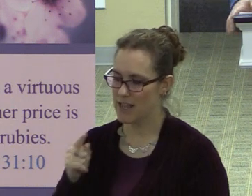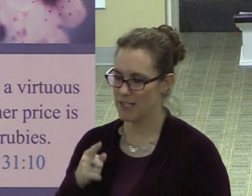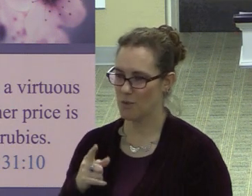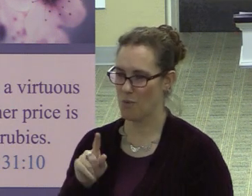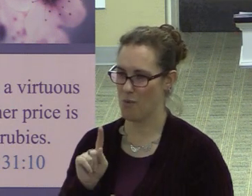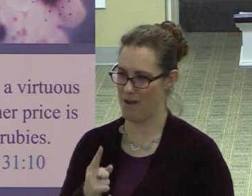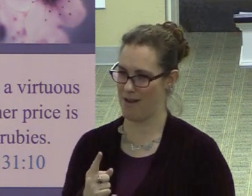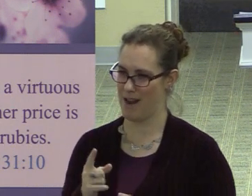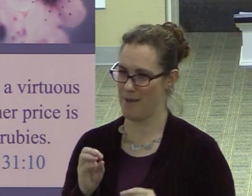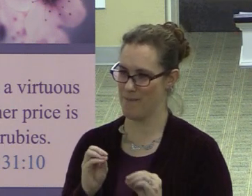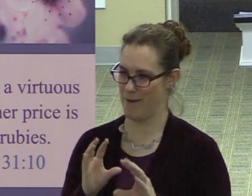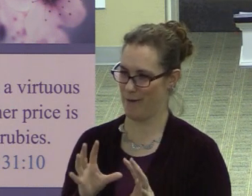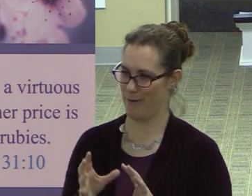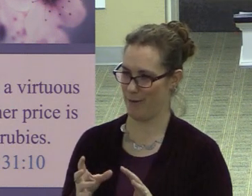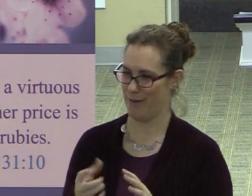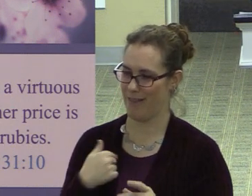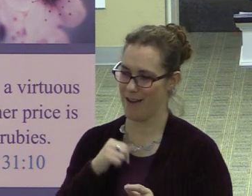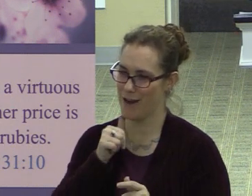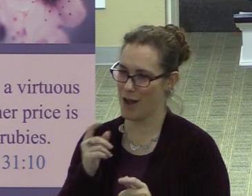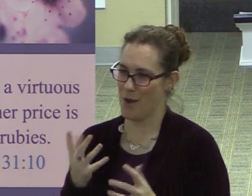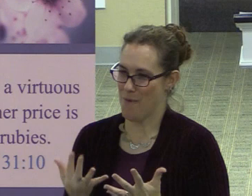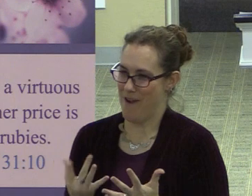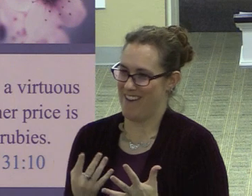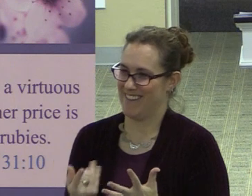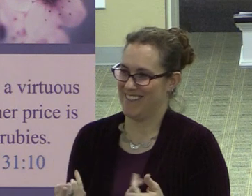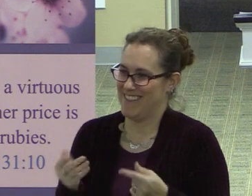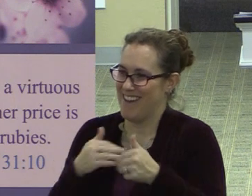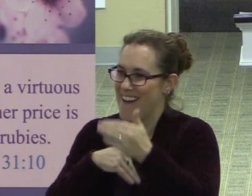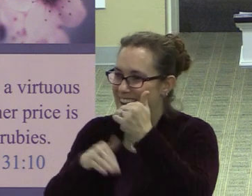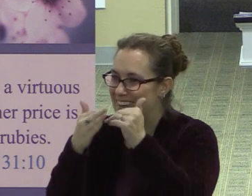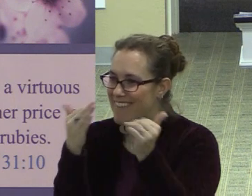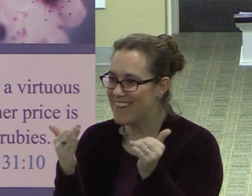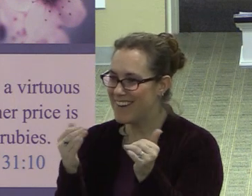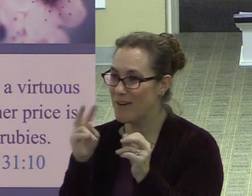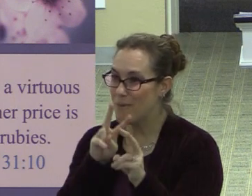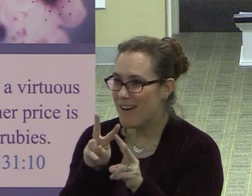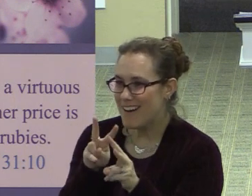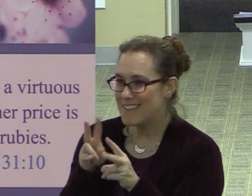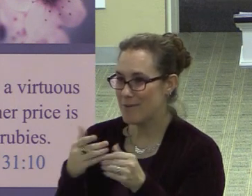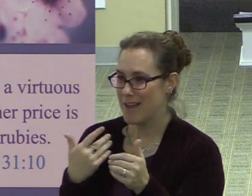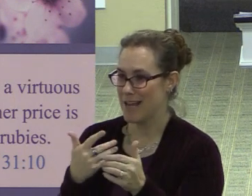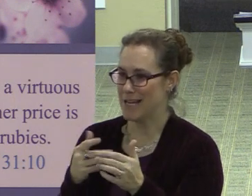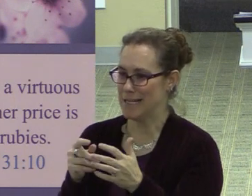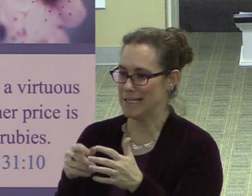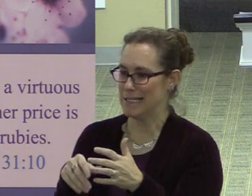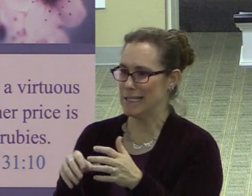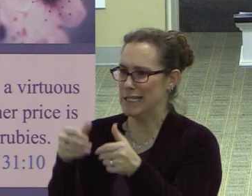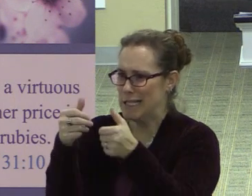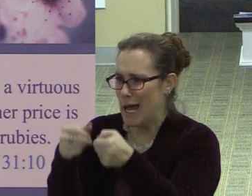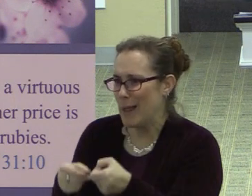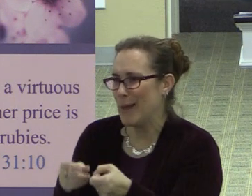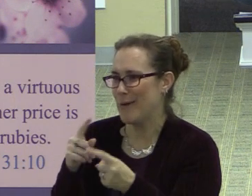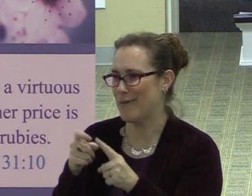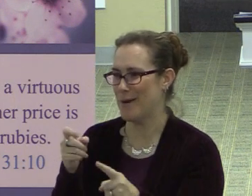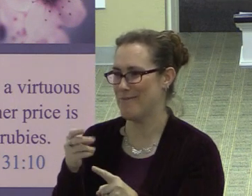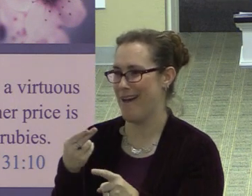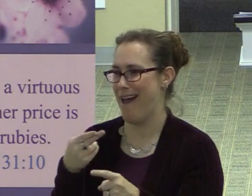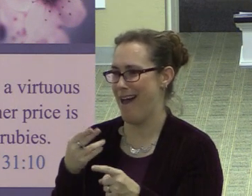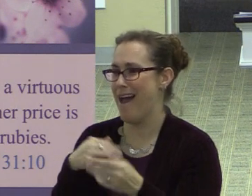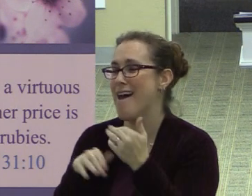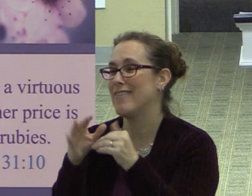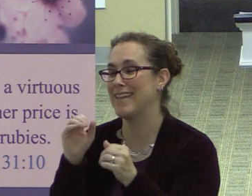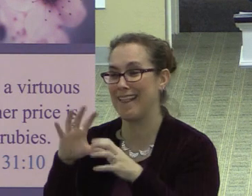those miracles that I cannot wait to get to heaven and watch, whether you download it from a heaven cloud or something like that, or a DVD room, whatever it is. I want to